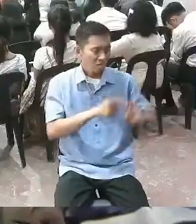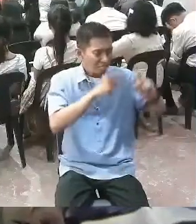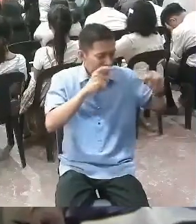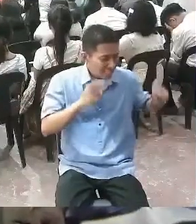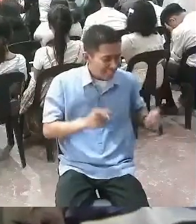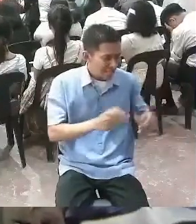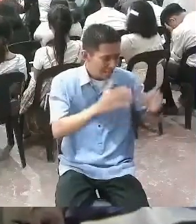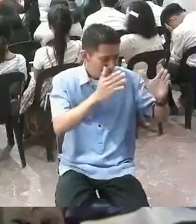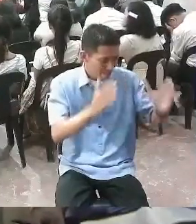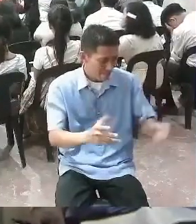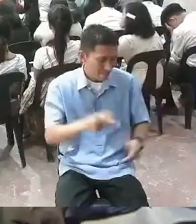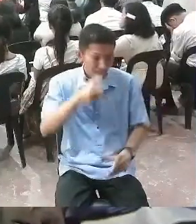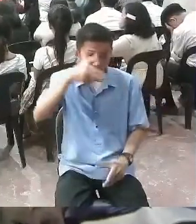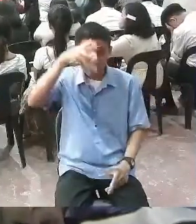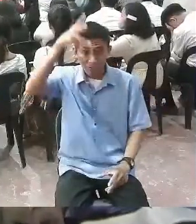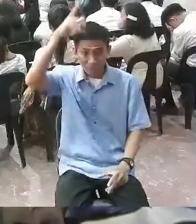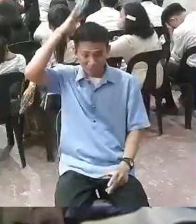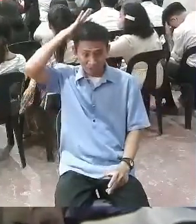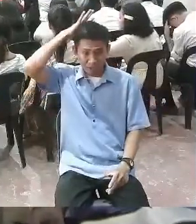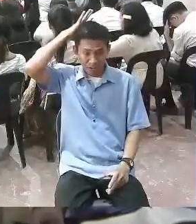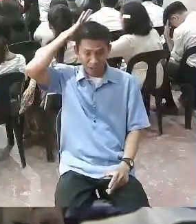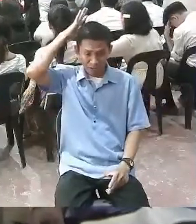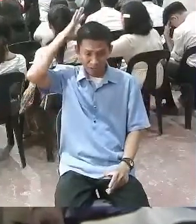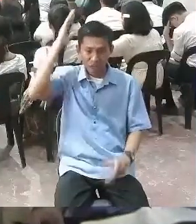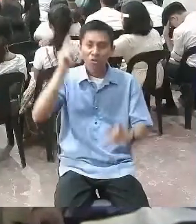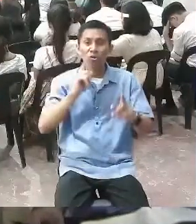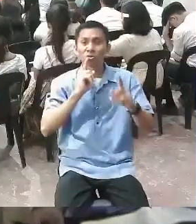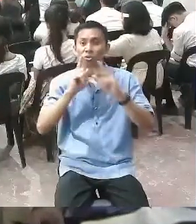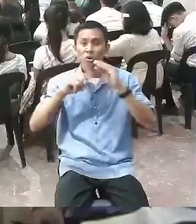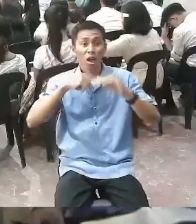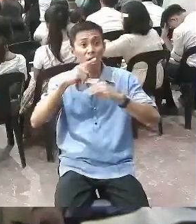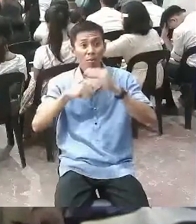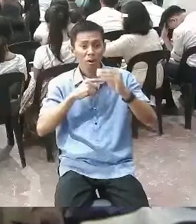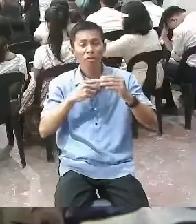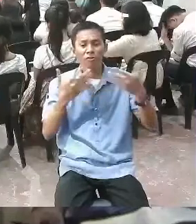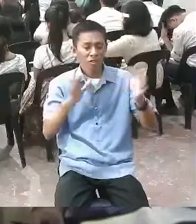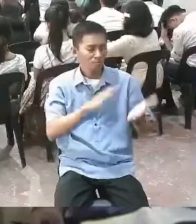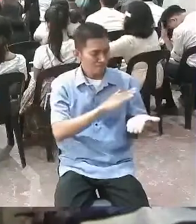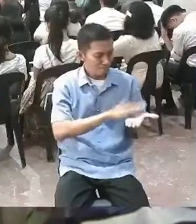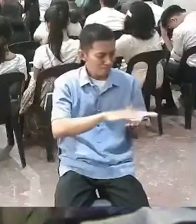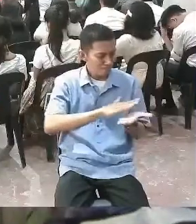Romans, this chapter, he's talking about that word justified.